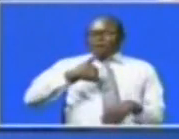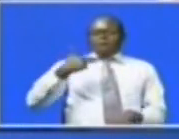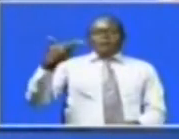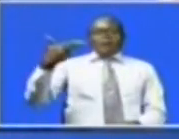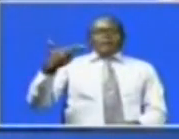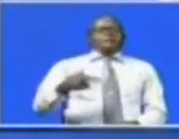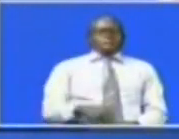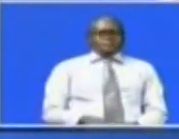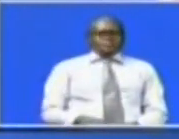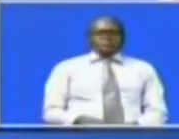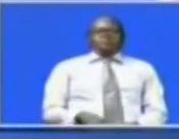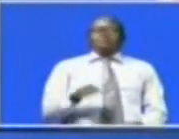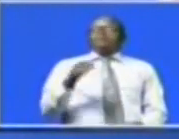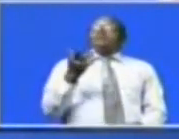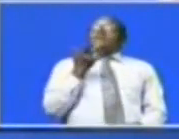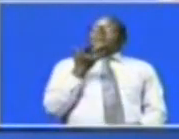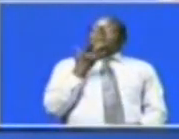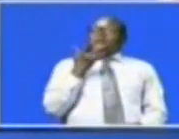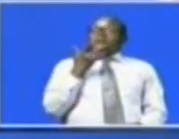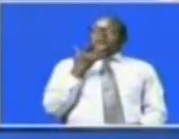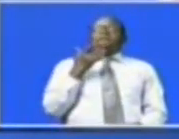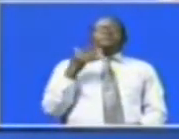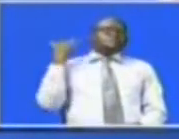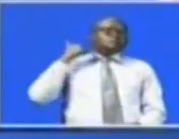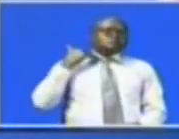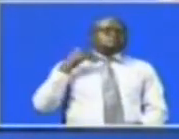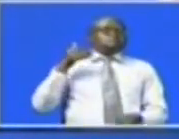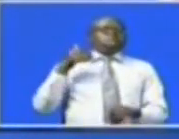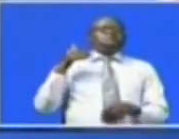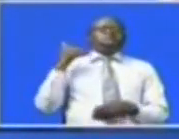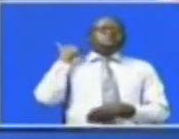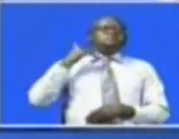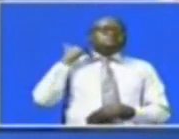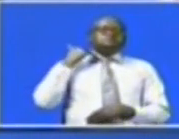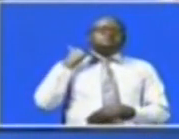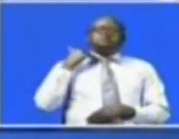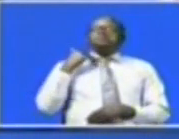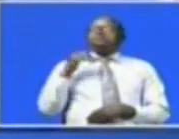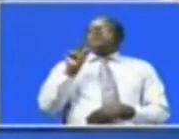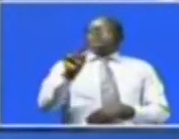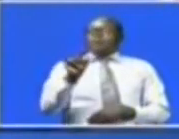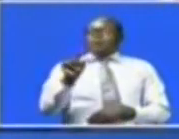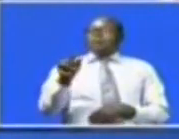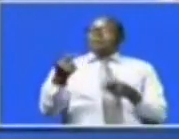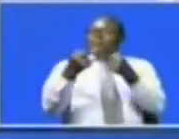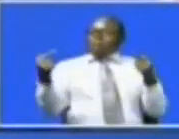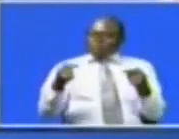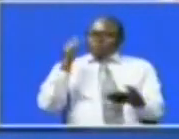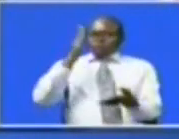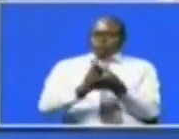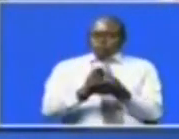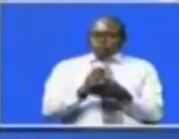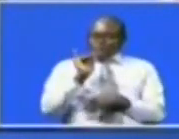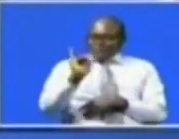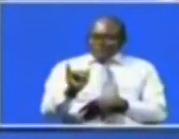firearms, the prevalence of violent crime follows firearms. And the opposite is true. This